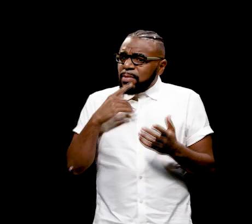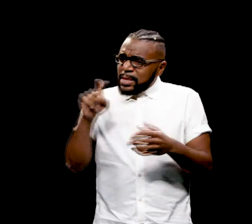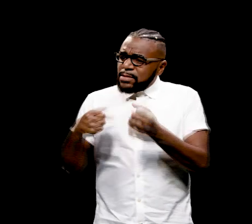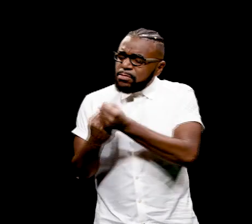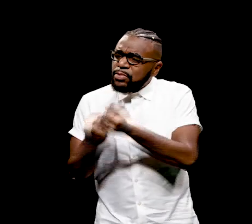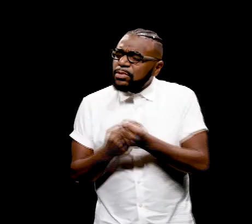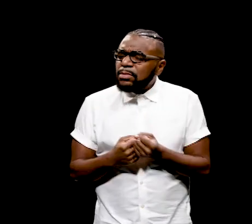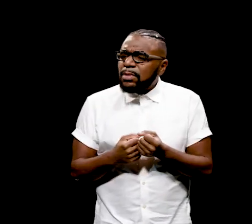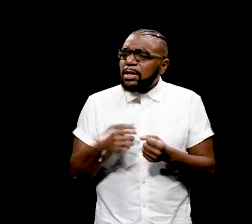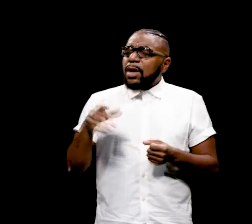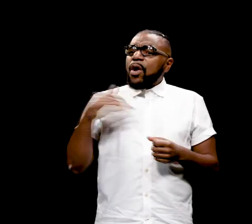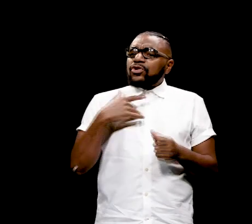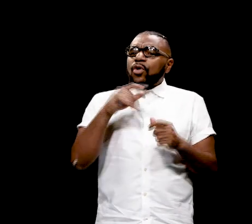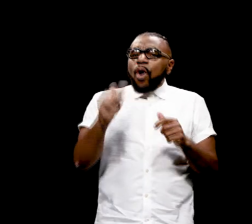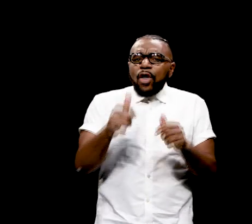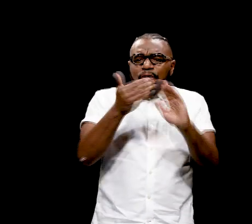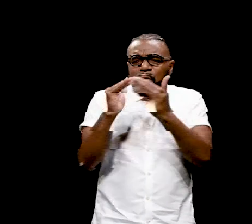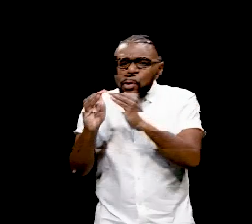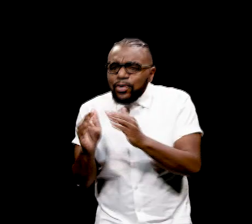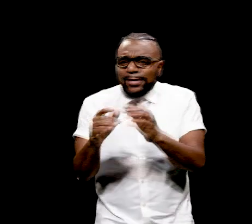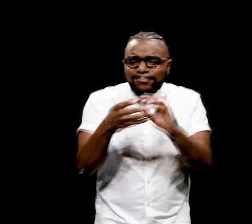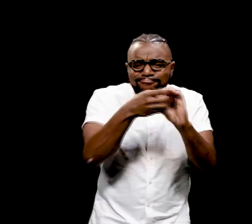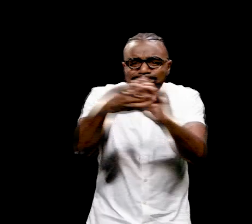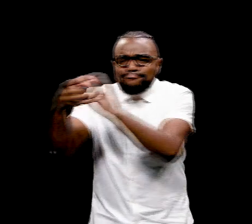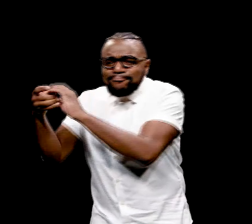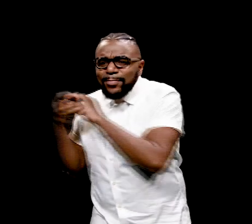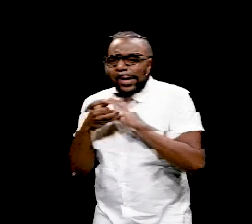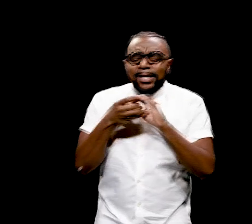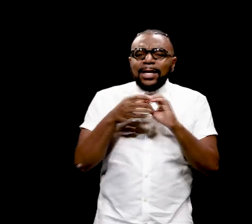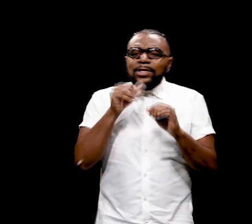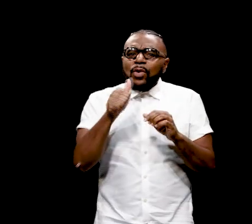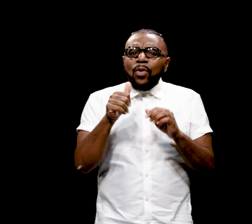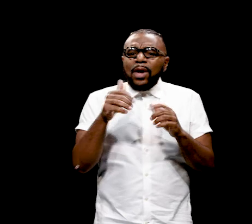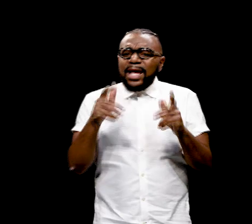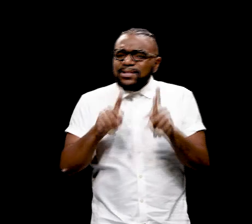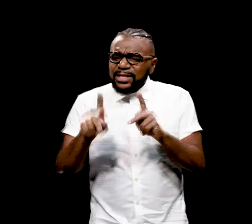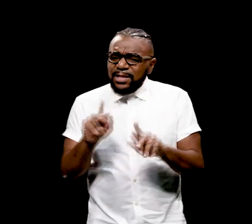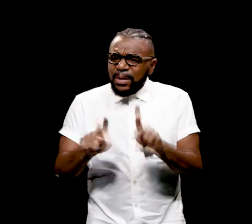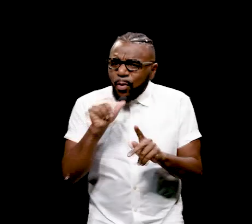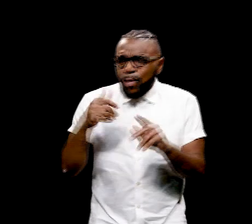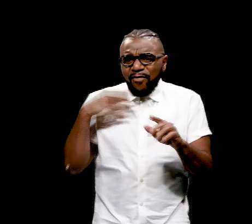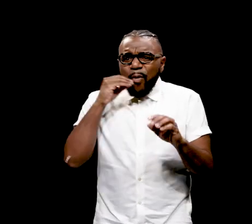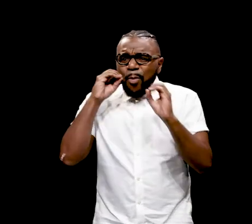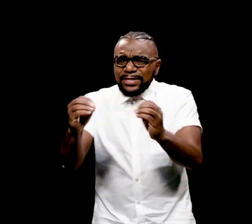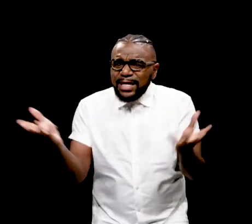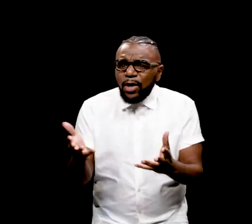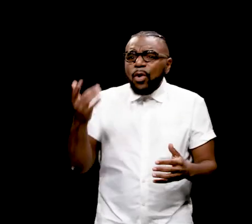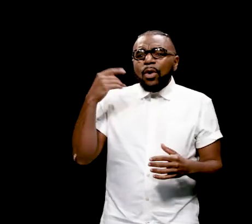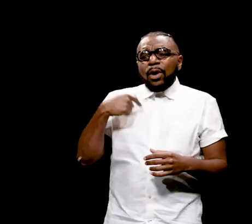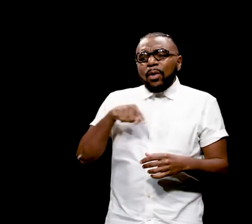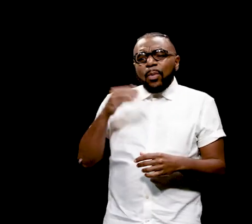into every community resource available to shore up our most vulnerable, especially the unhoused Portlanders who we